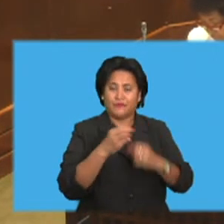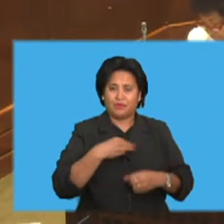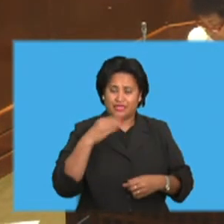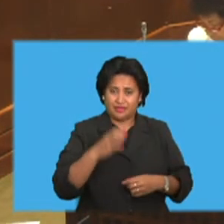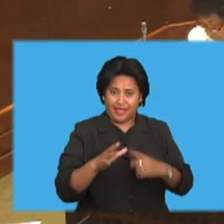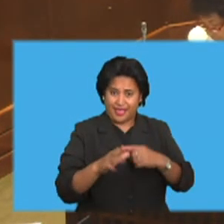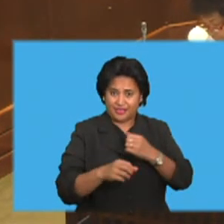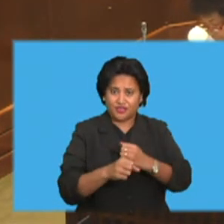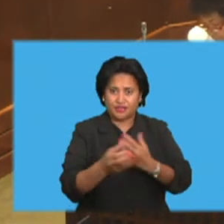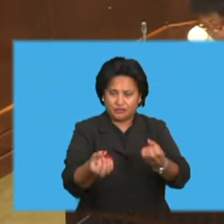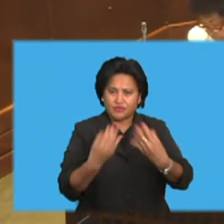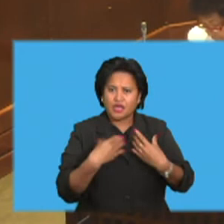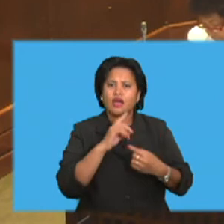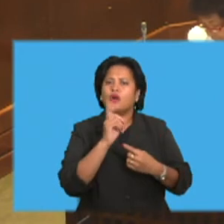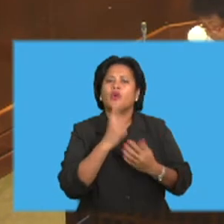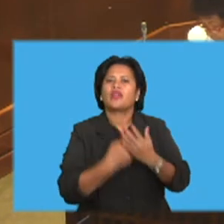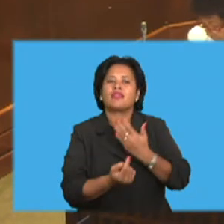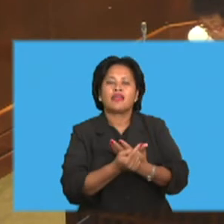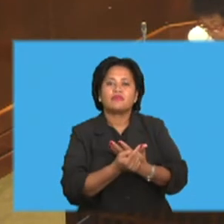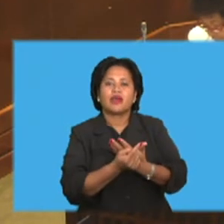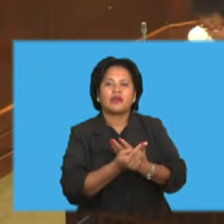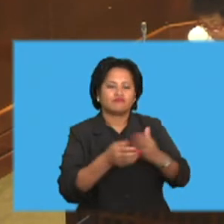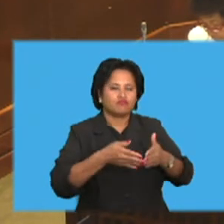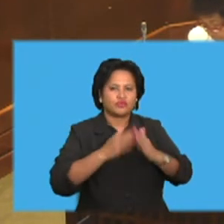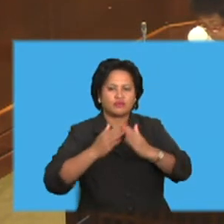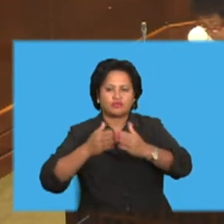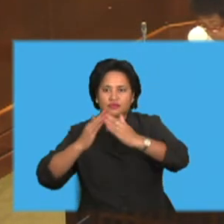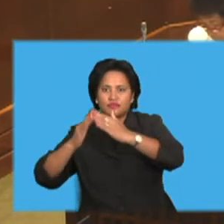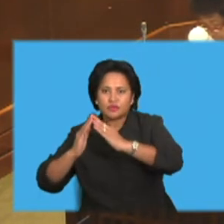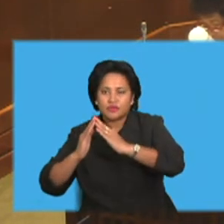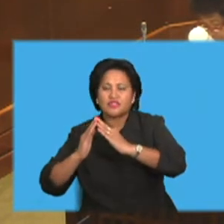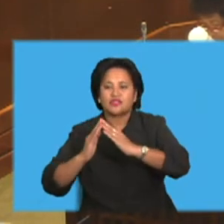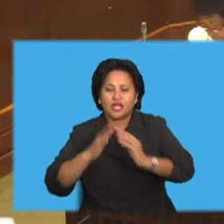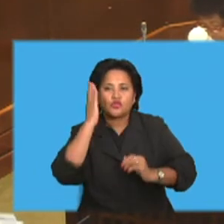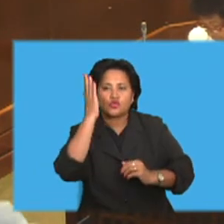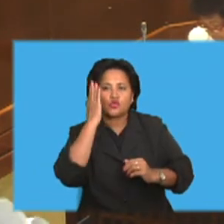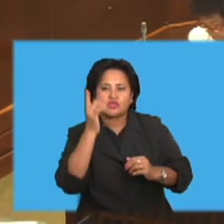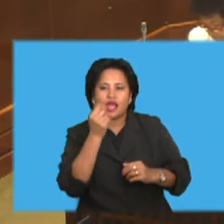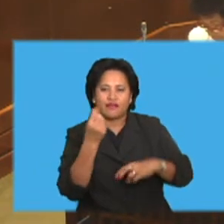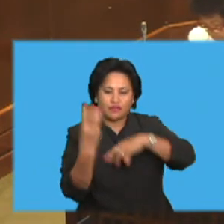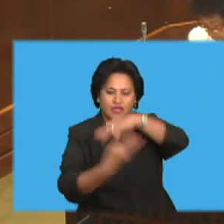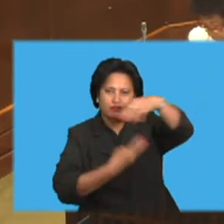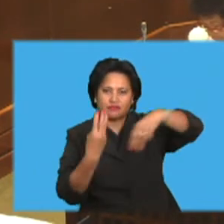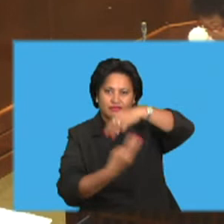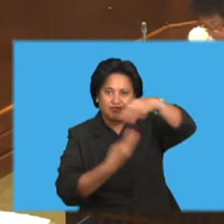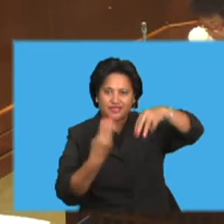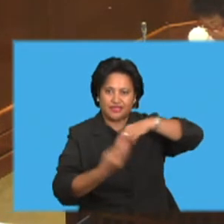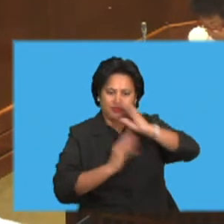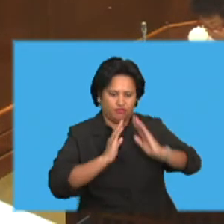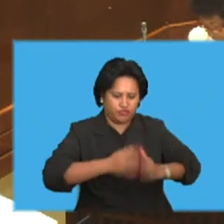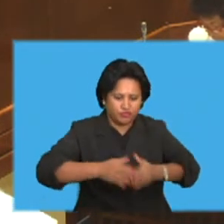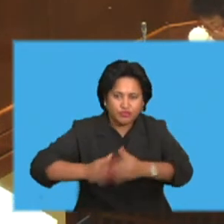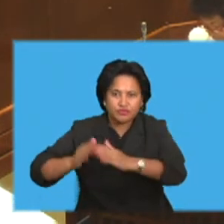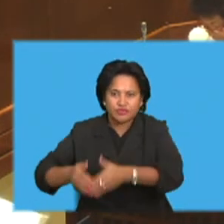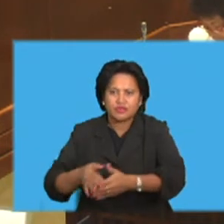of the reconstruction of schools destroyed by Cyclone Winston? Thank you. Thank you. I give the floor to the Honorable Attorney-General, Minister for Economy,